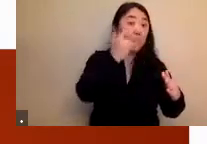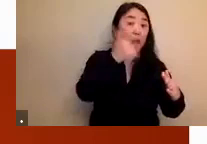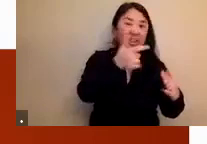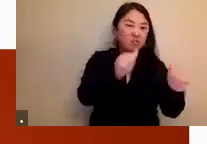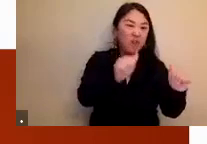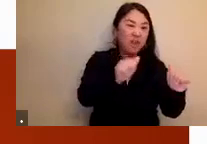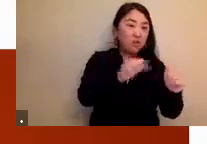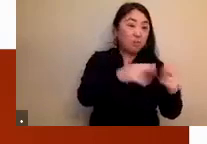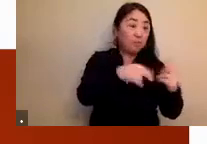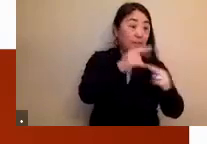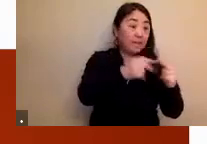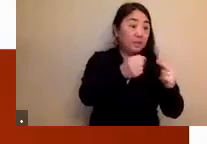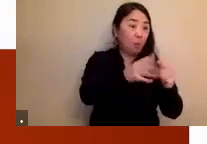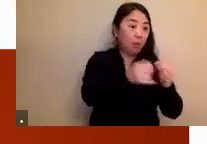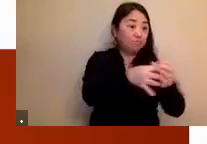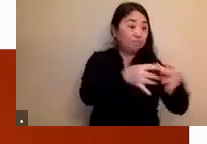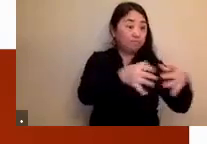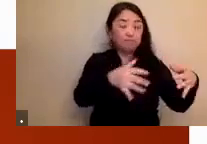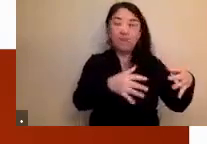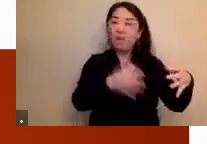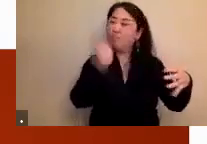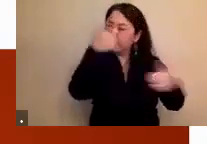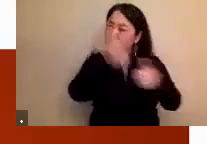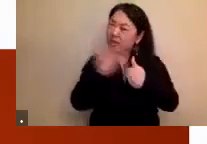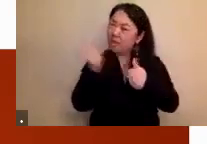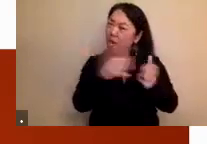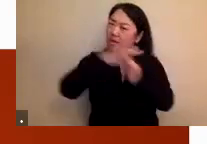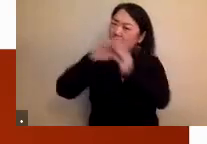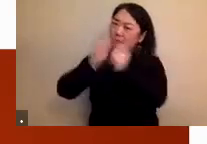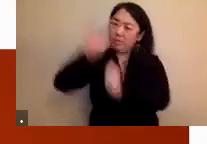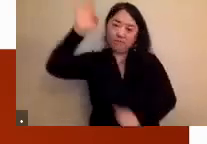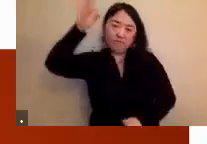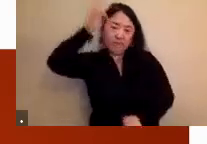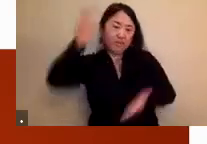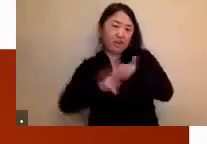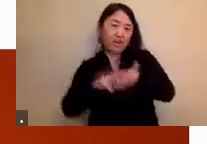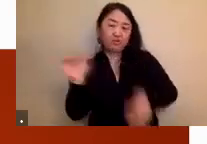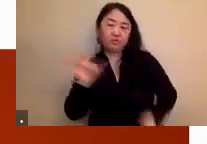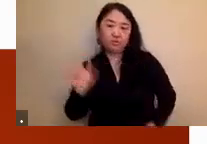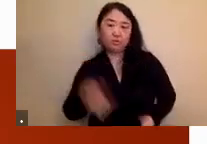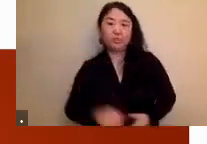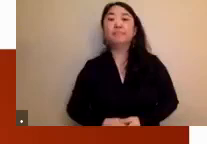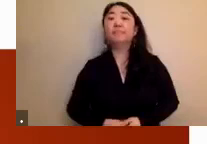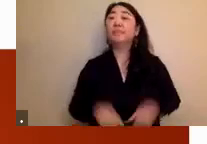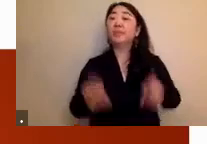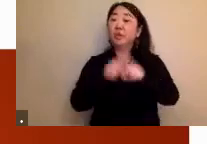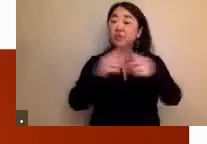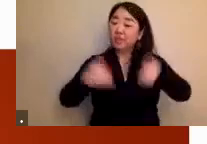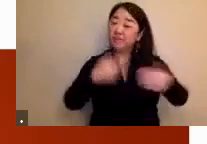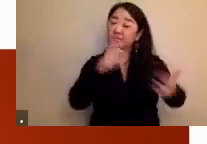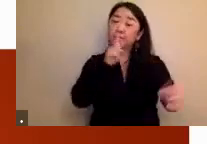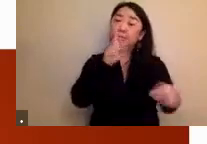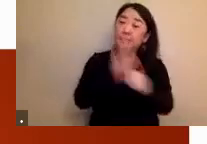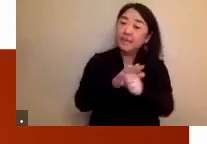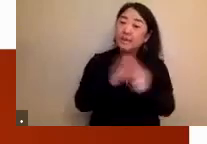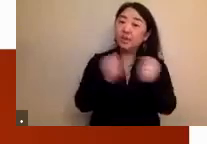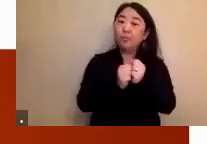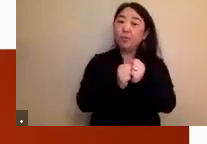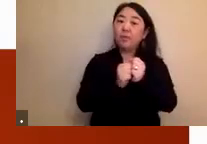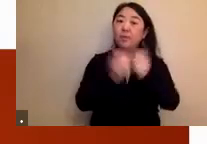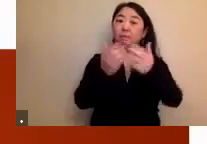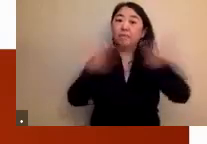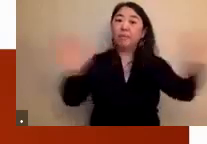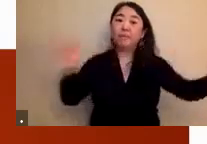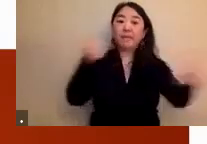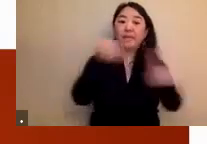expand. These are on federal contracts as well. And then, of course, there's a commitment to community impact and public outreach